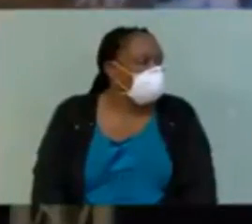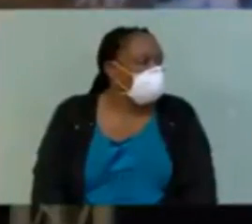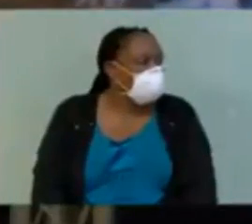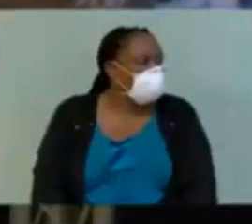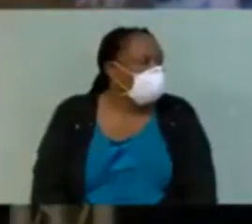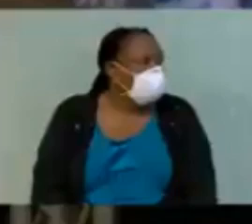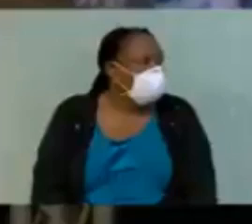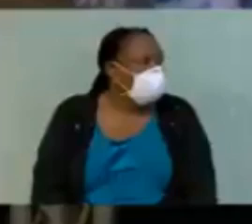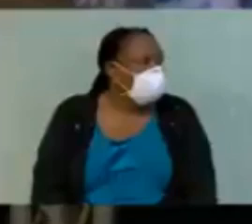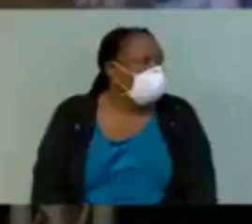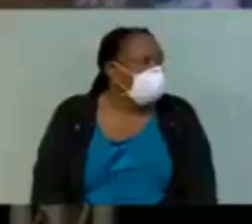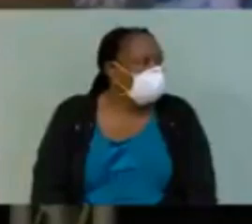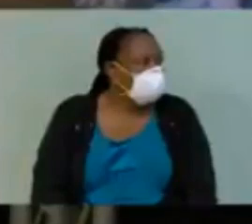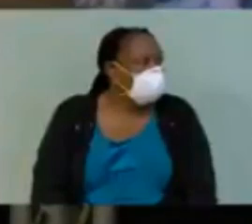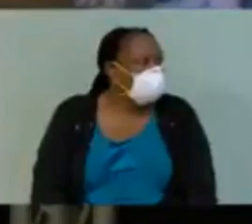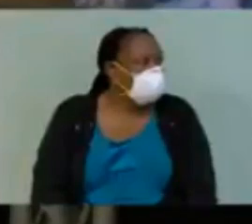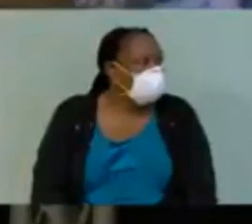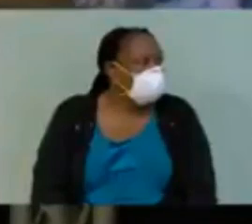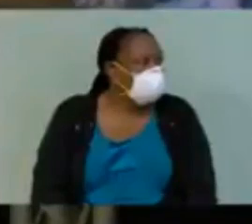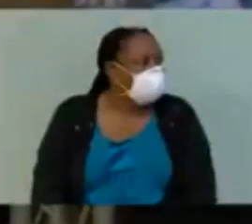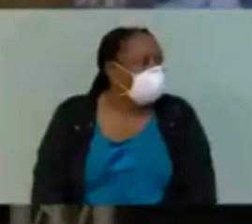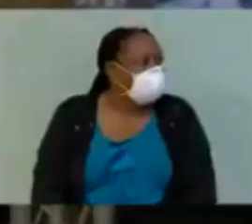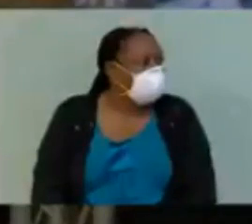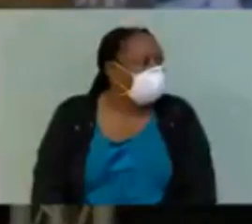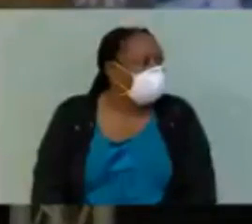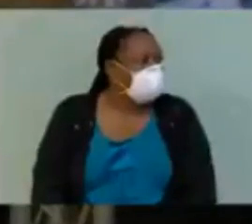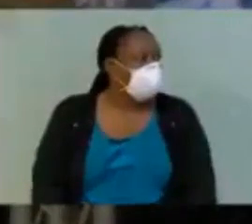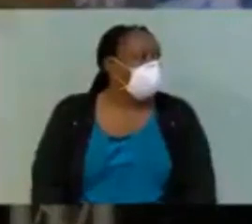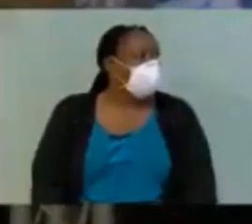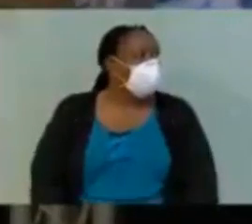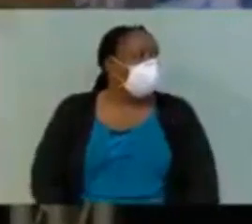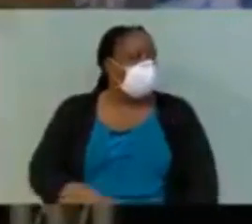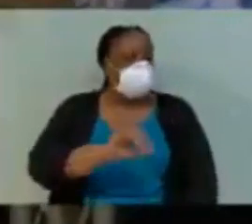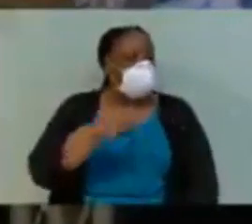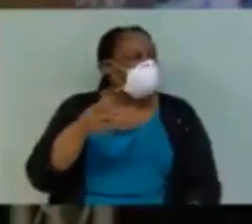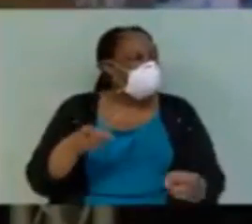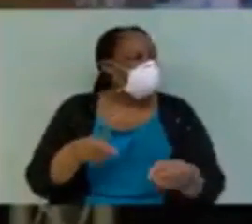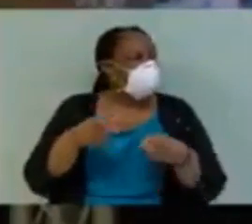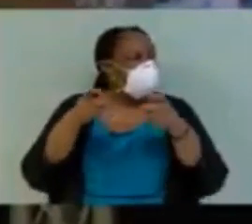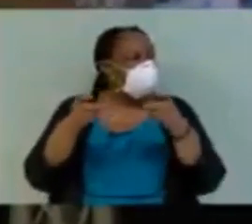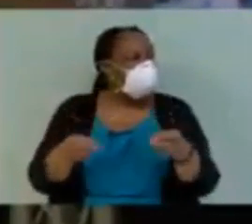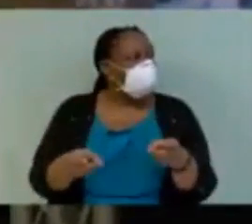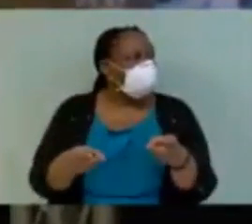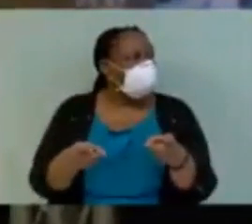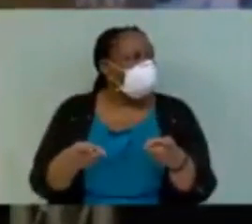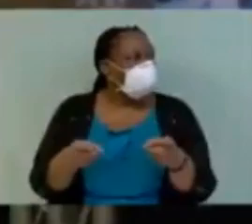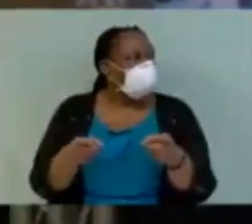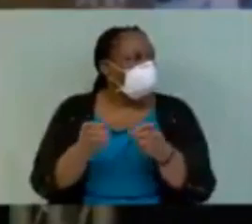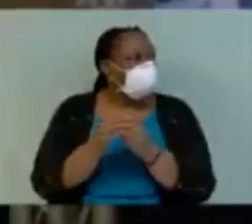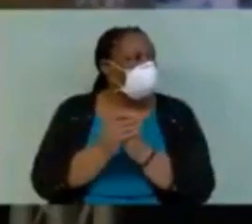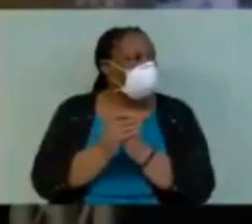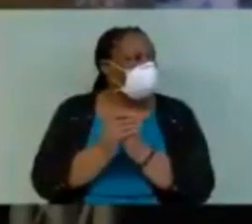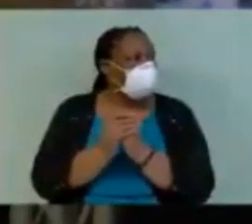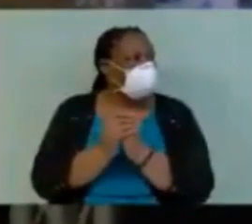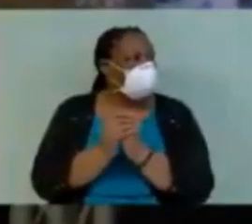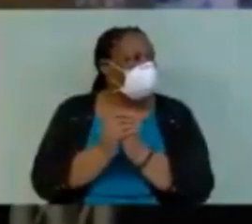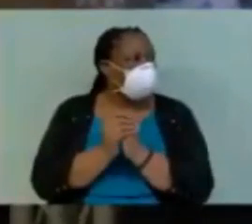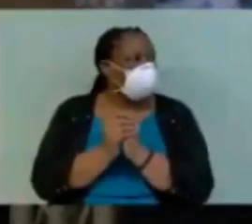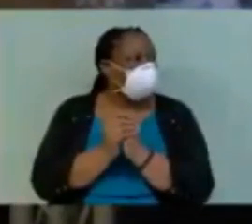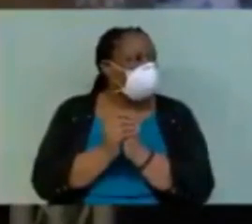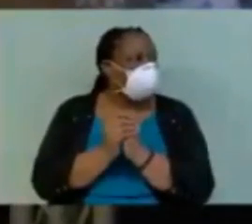thank you for your continued support. Sincerely, Michael Jones, Executive Director, Acting.